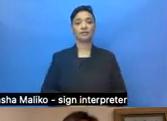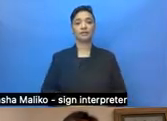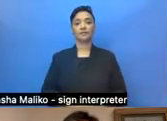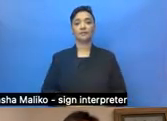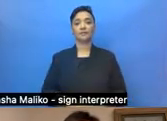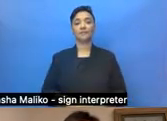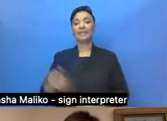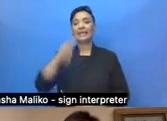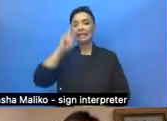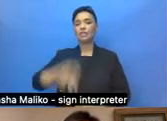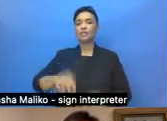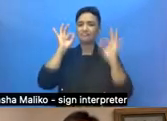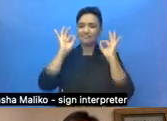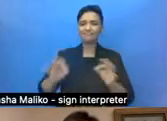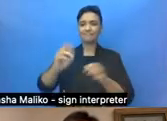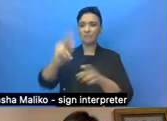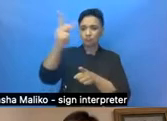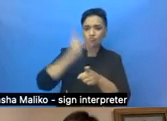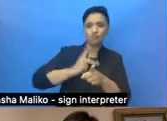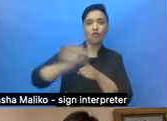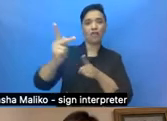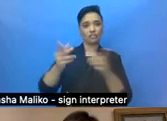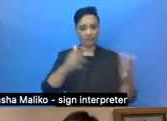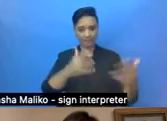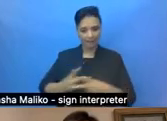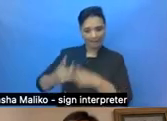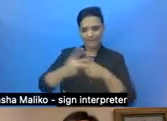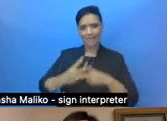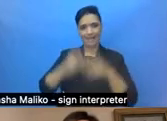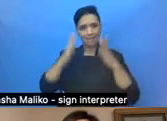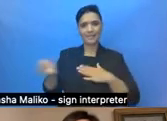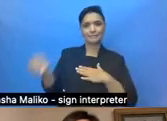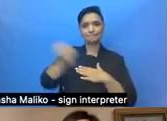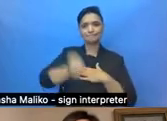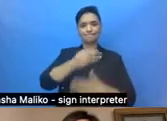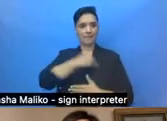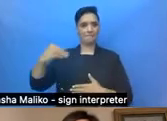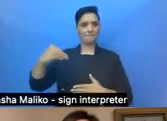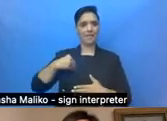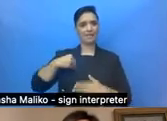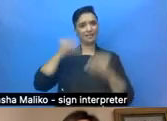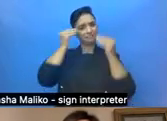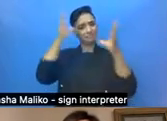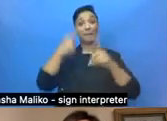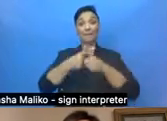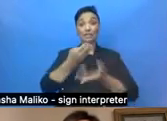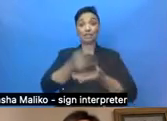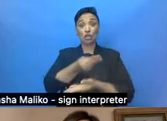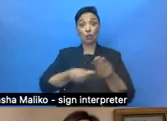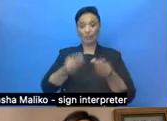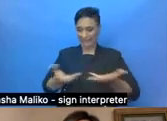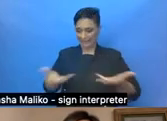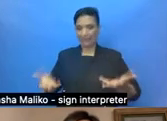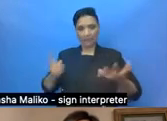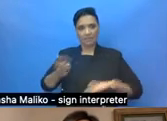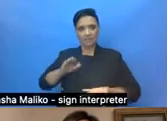can evaluate these children and get them the proper positioning equipment, and to teach the staff the importance of getting the